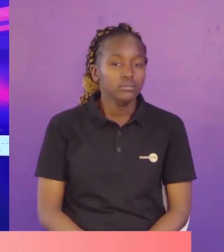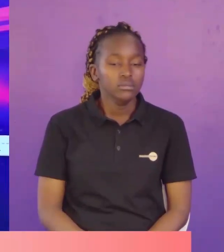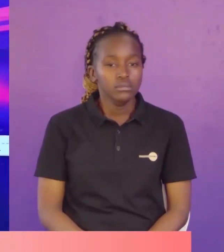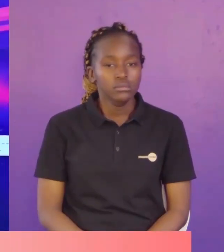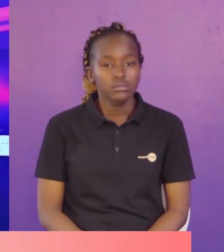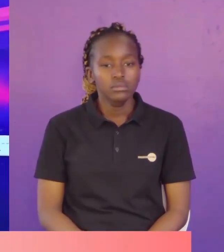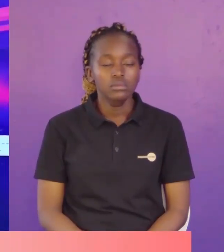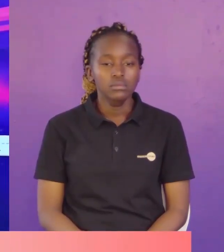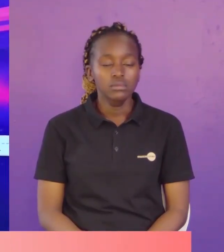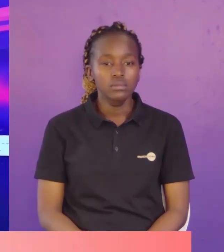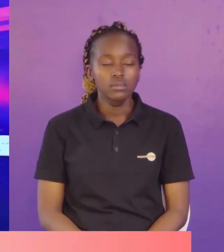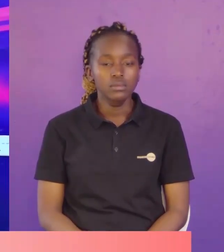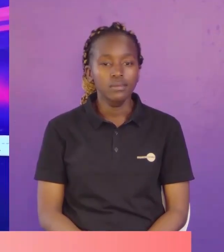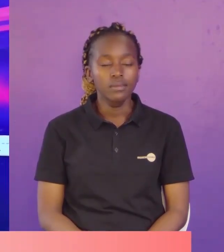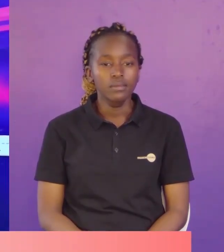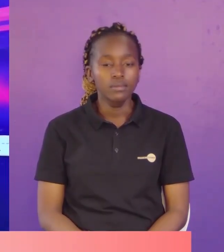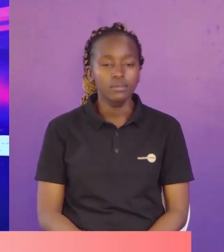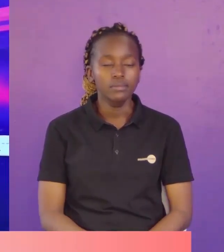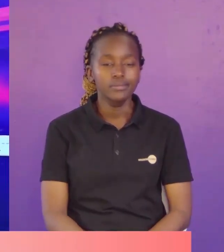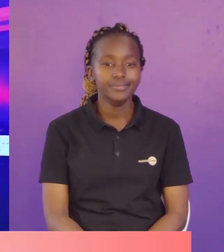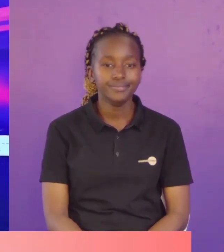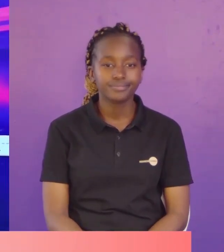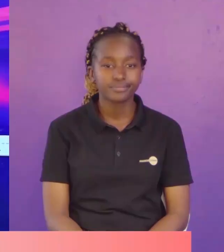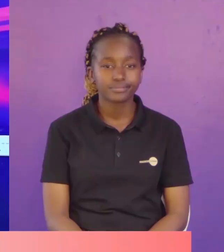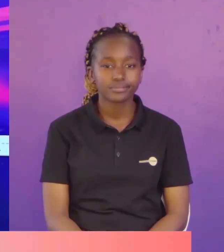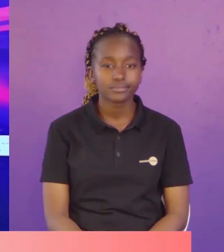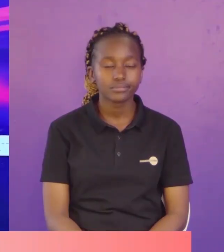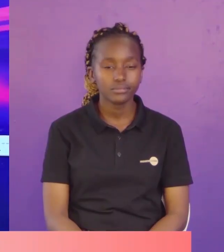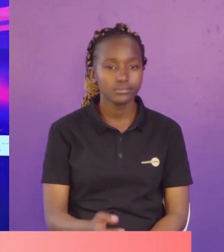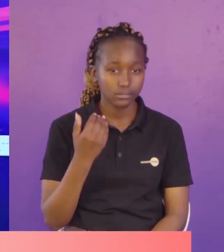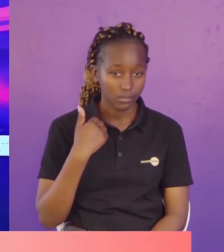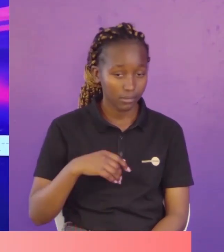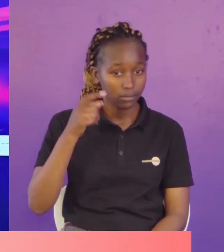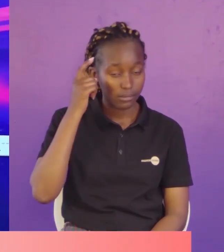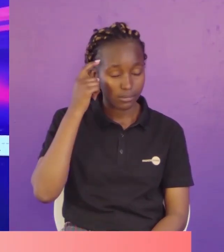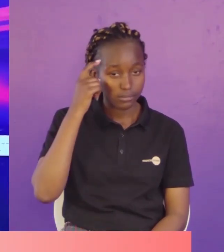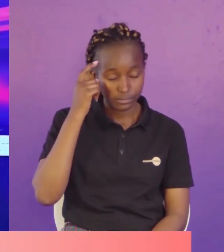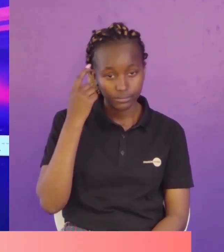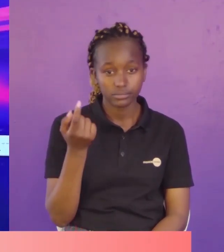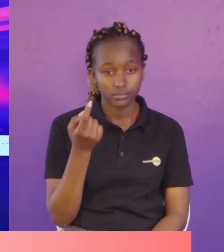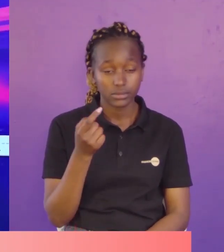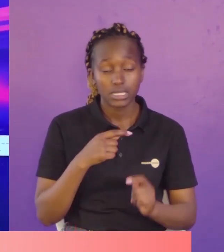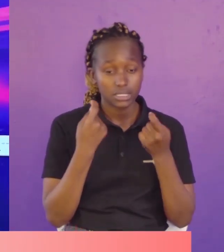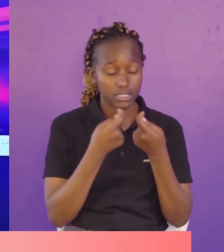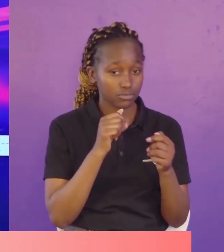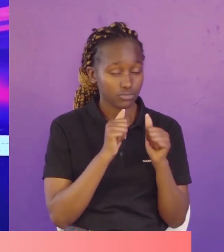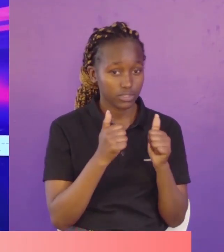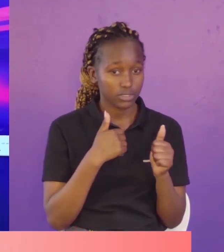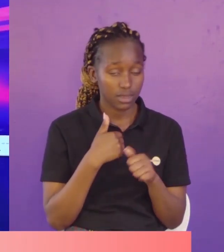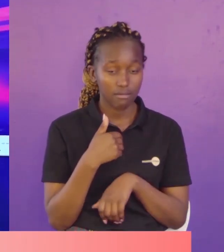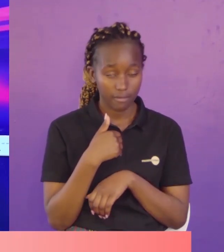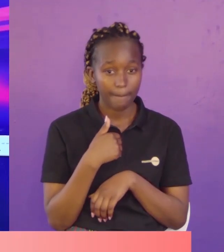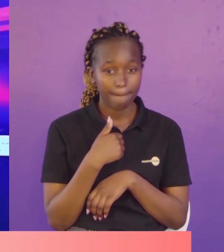Where does the coach need to improve? I can say the team at the moment